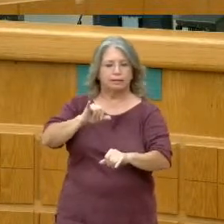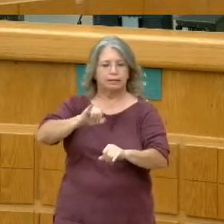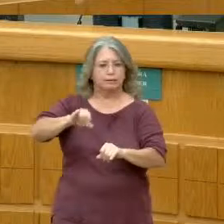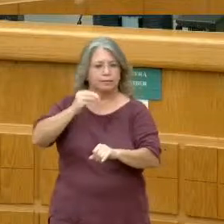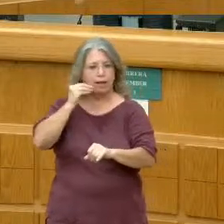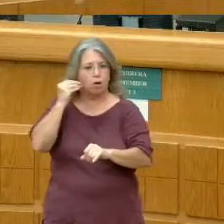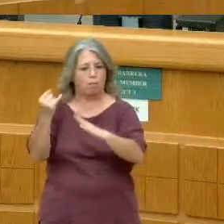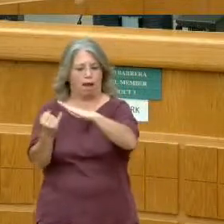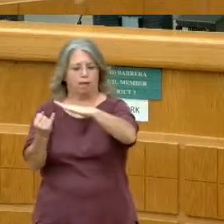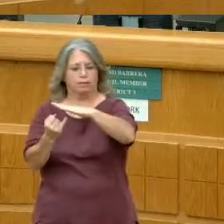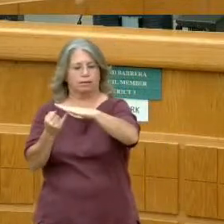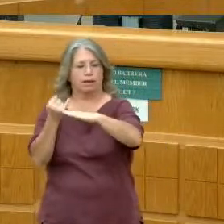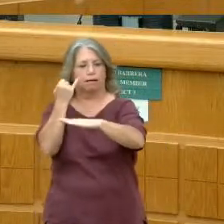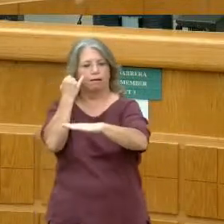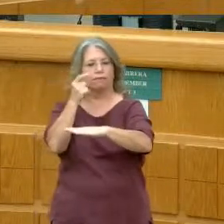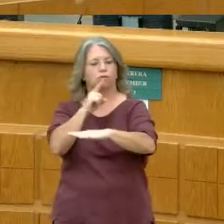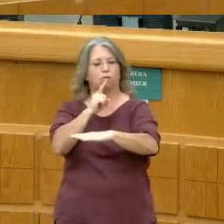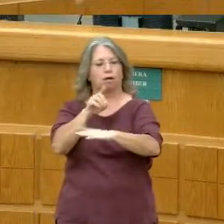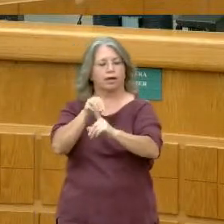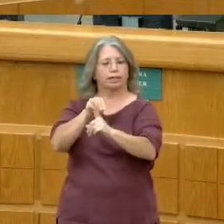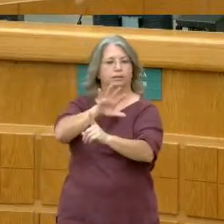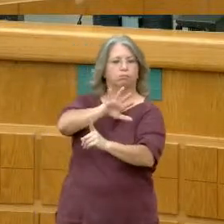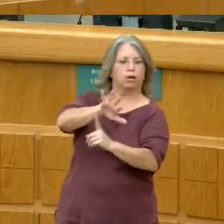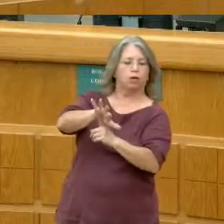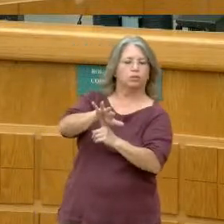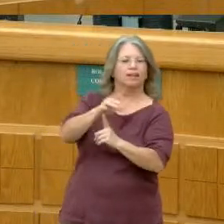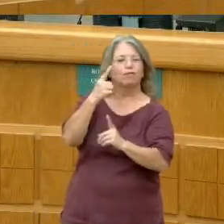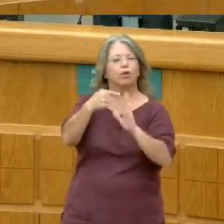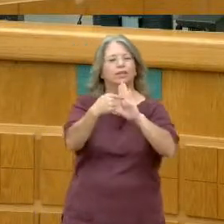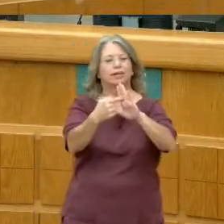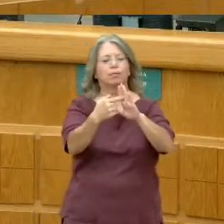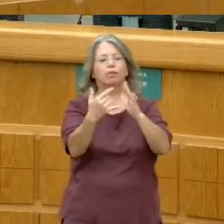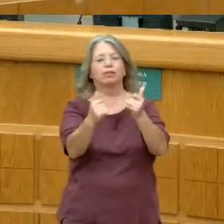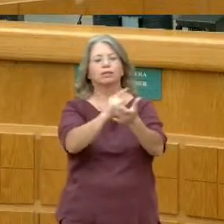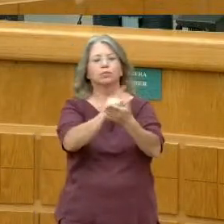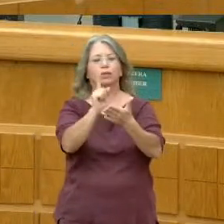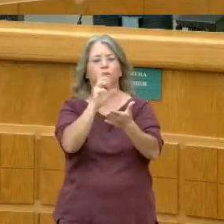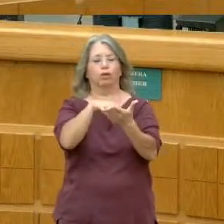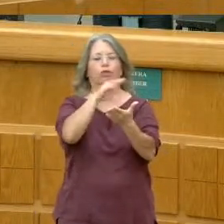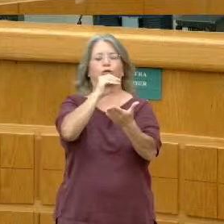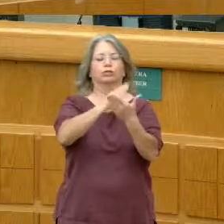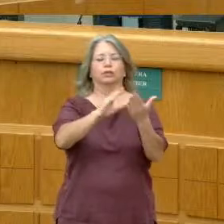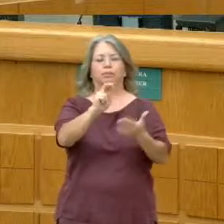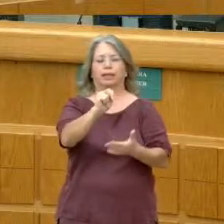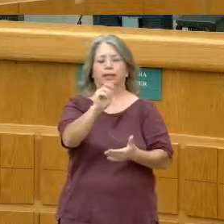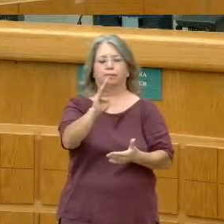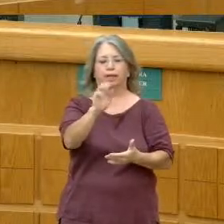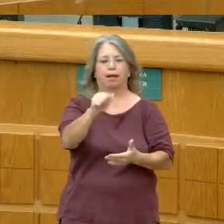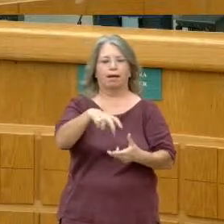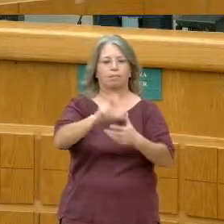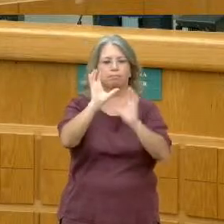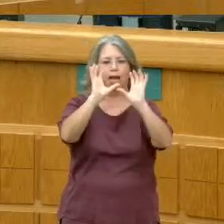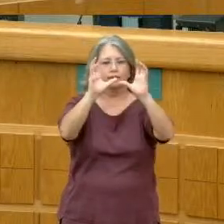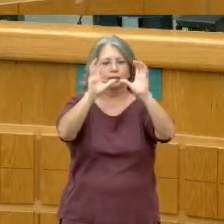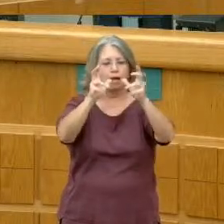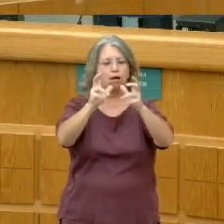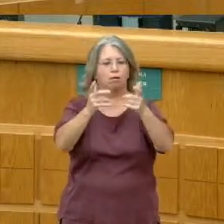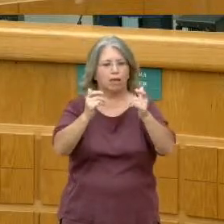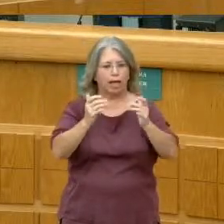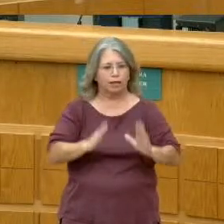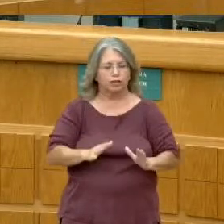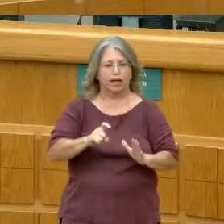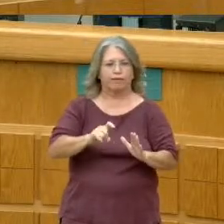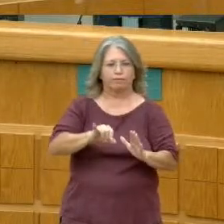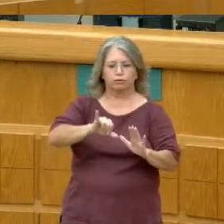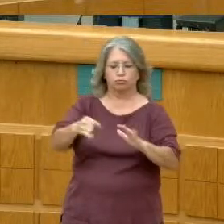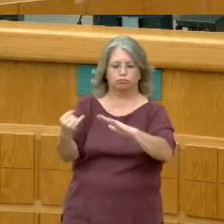players this week that have to go through a quarantine just because they may have been exposed to COVID-19, and that's the